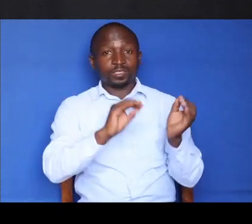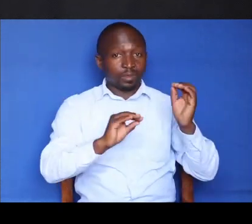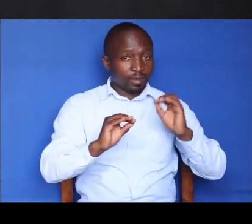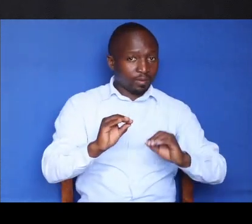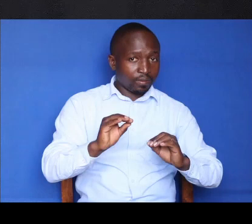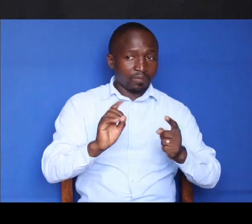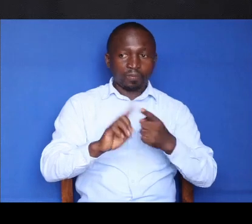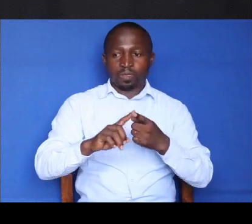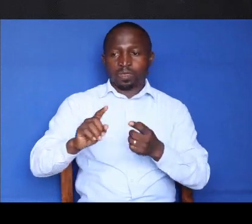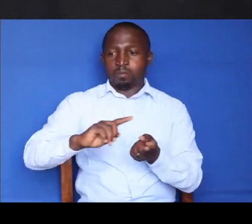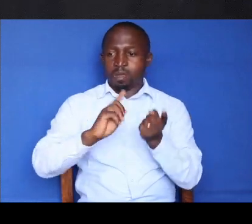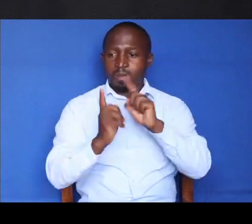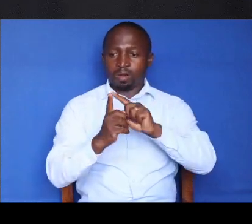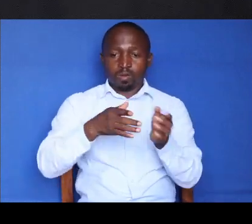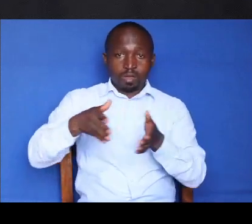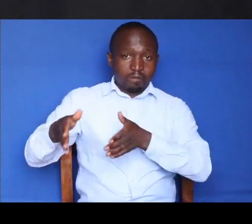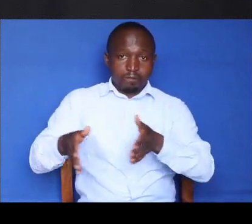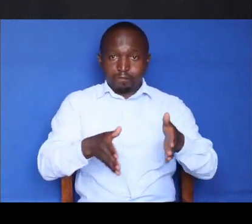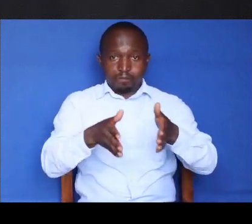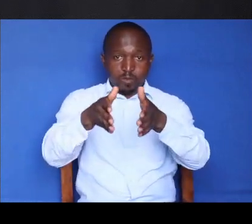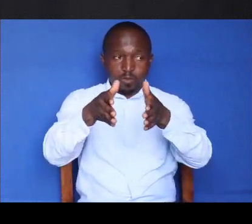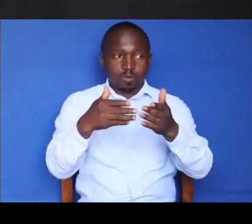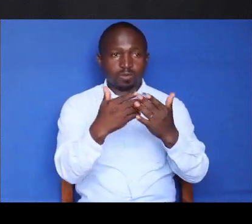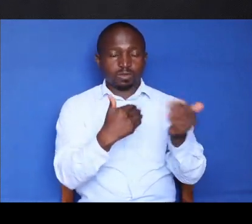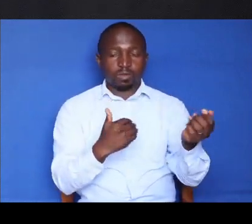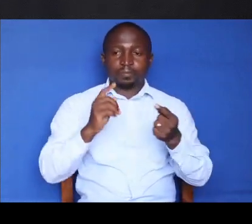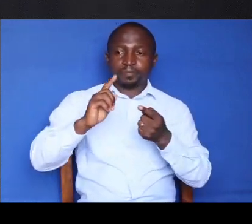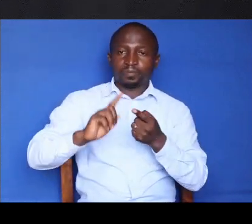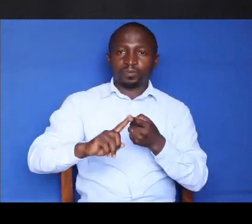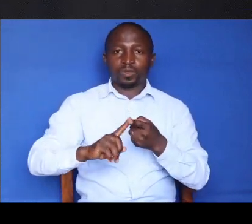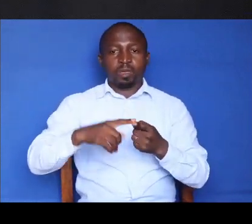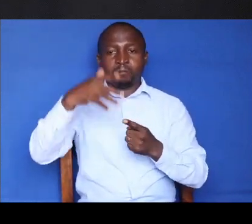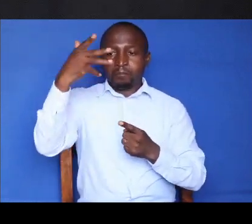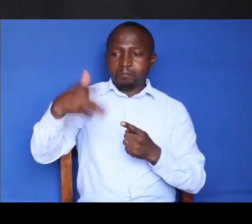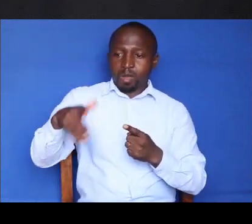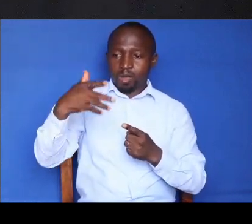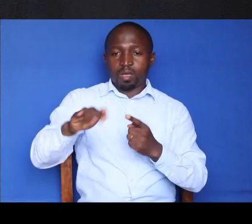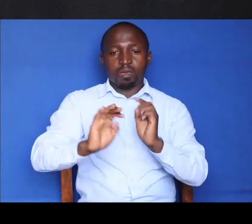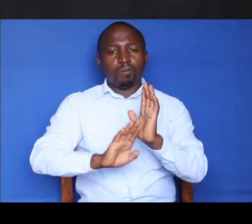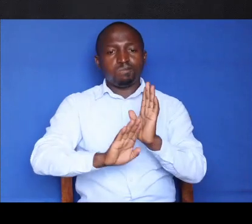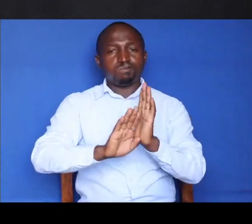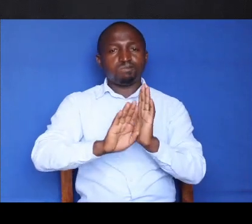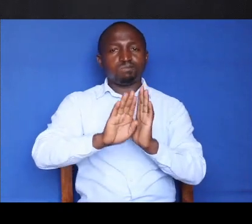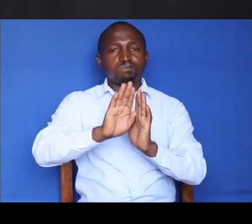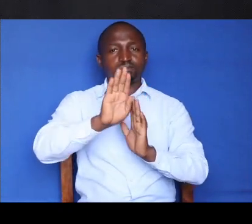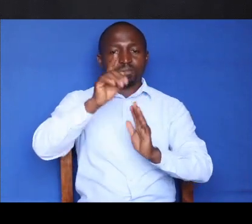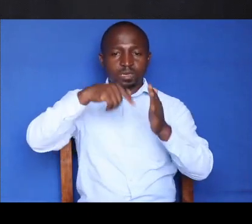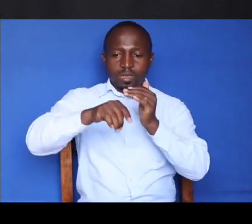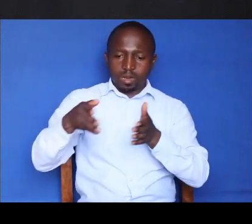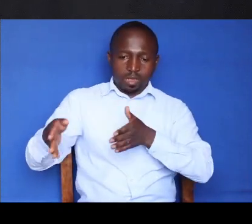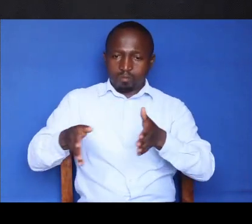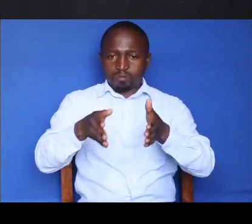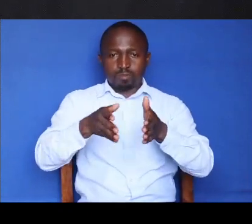This influences river rejuvenation by increasing the volume of